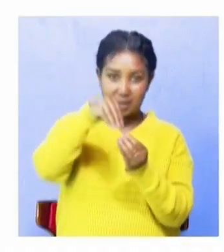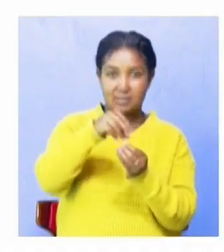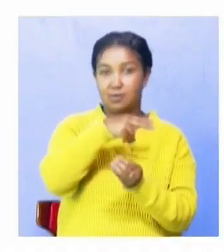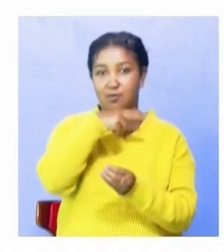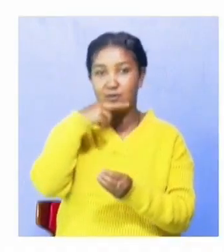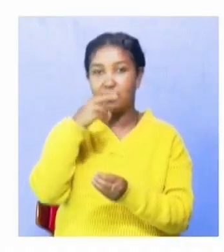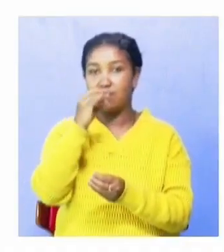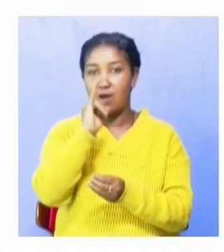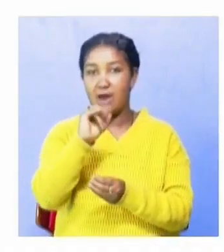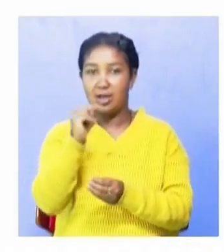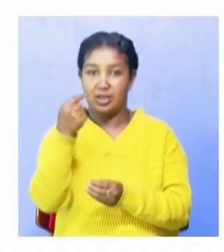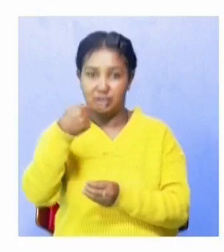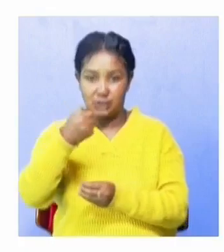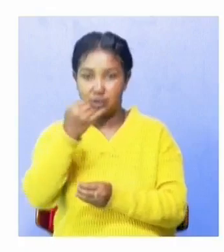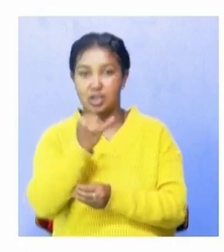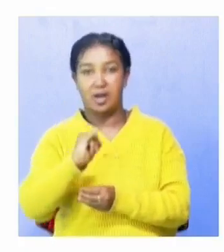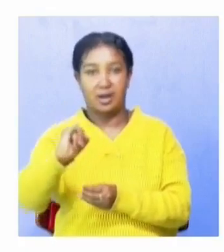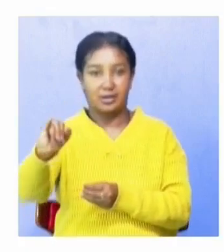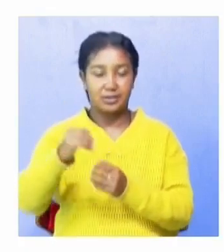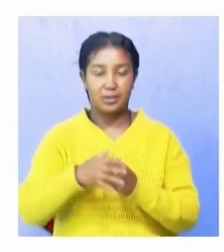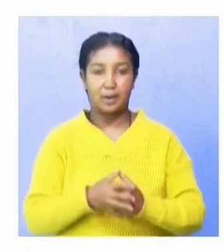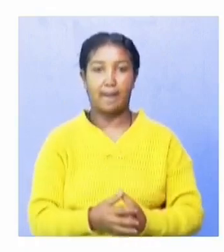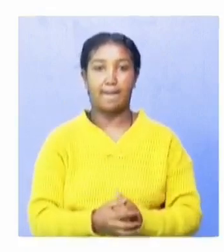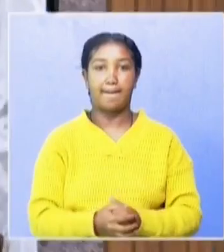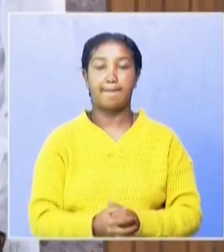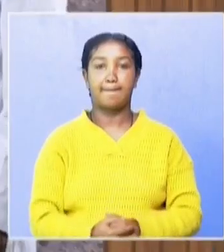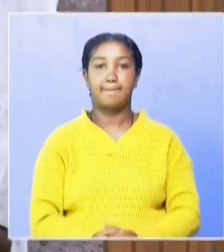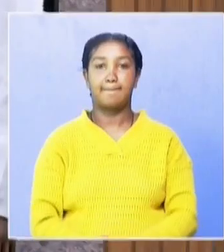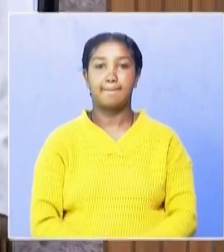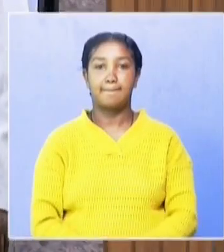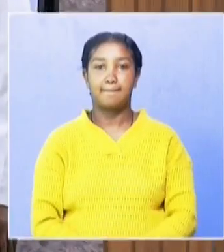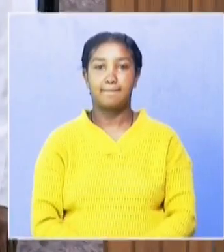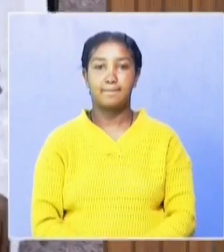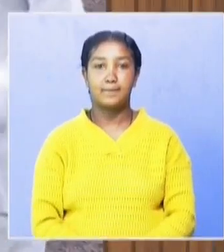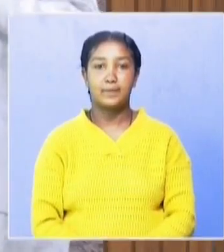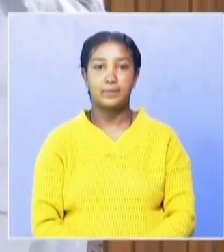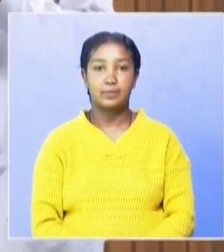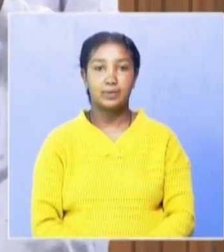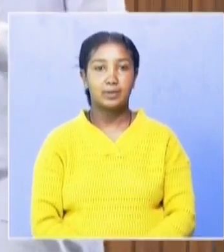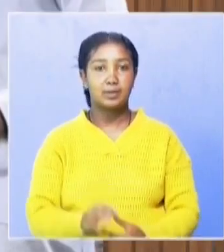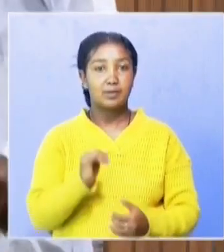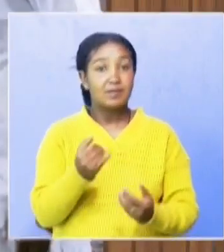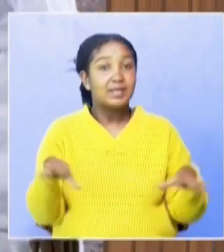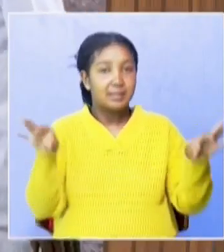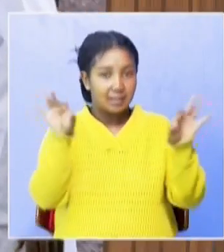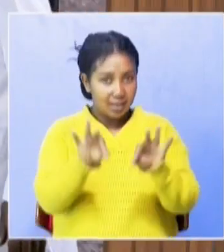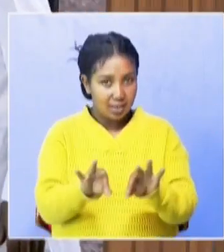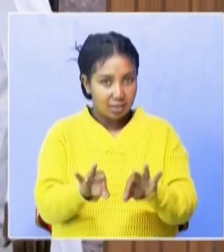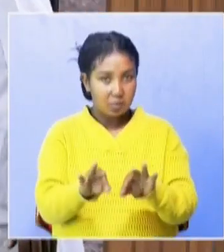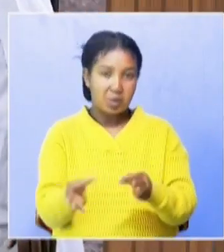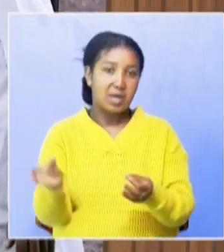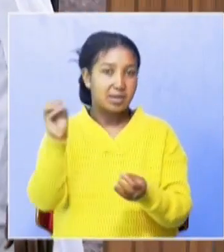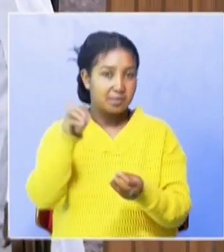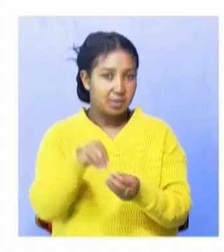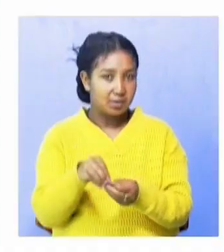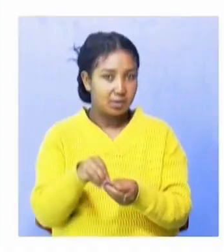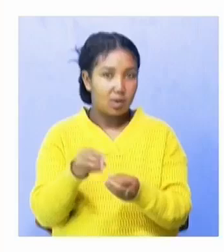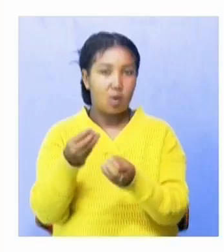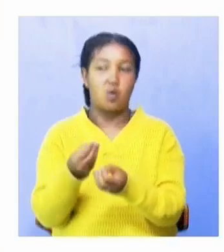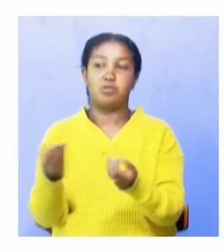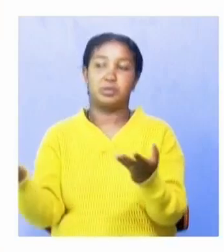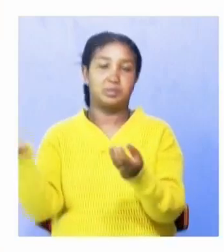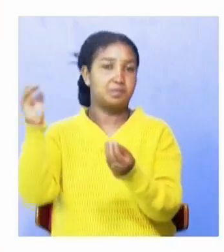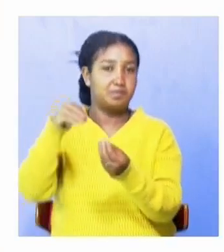verb ing. Verb ing. If necessary, we can add what?